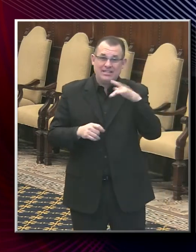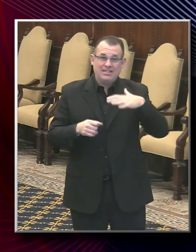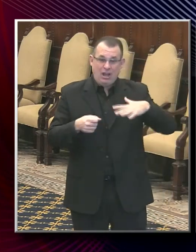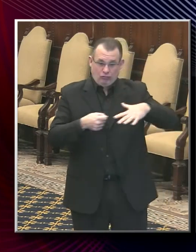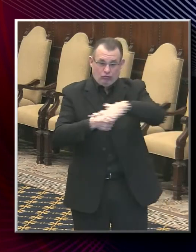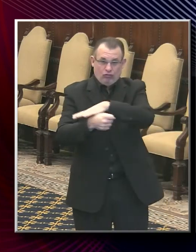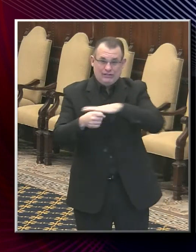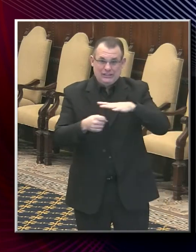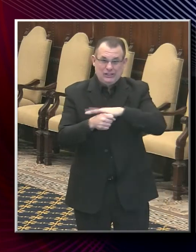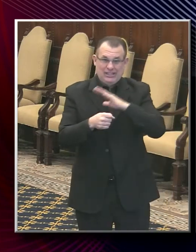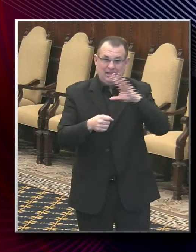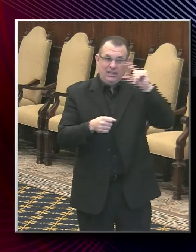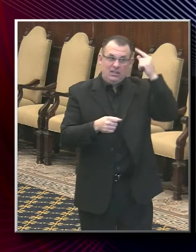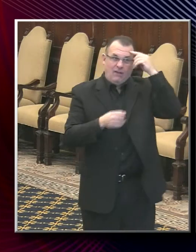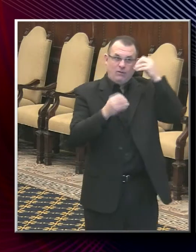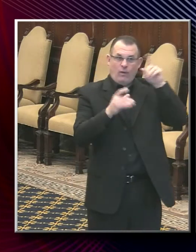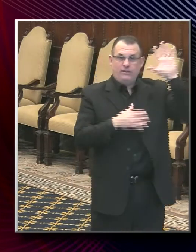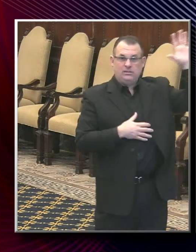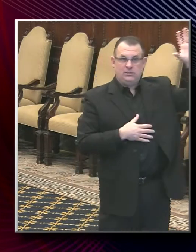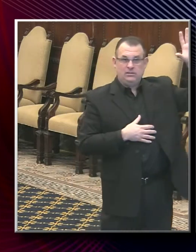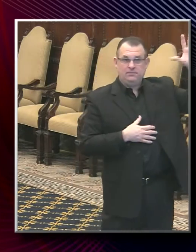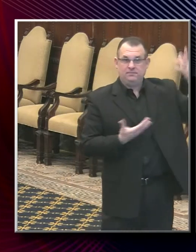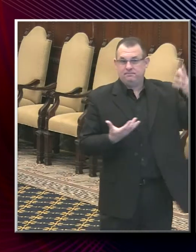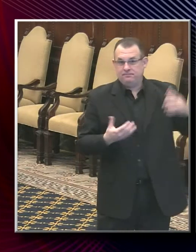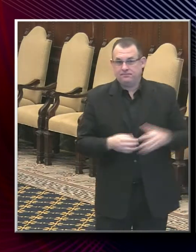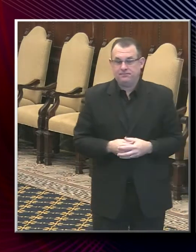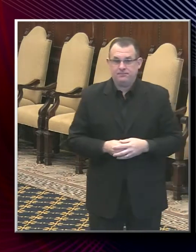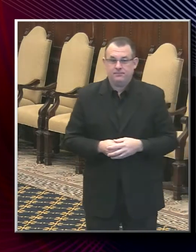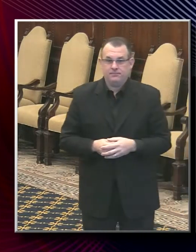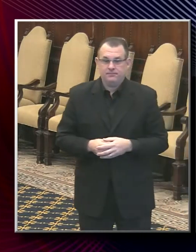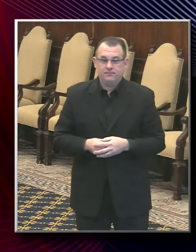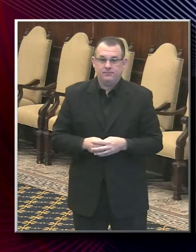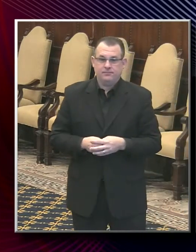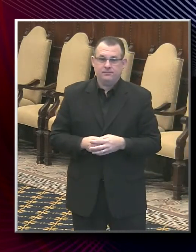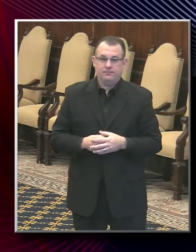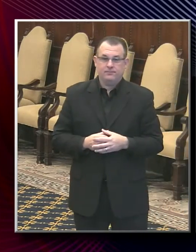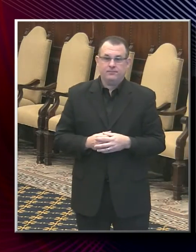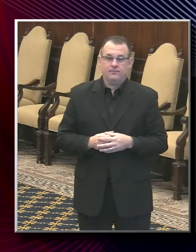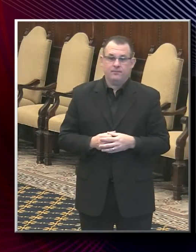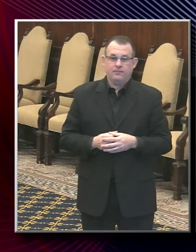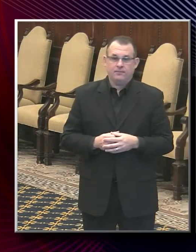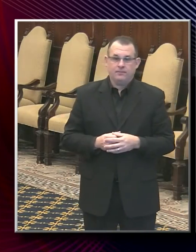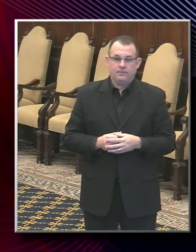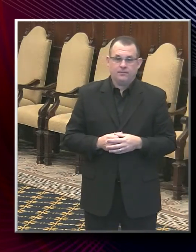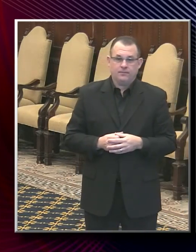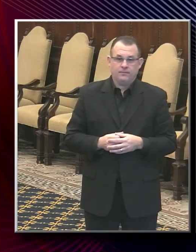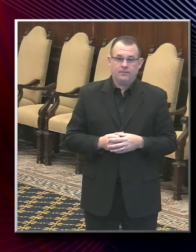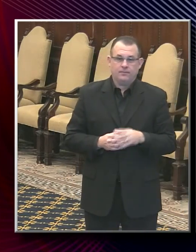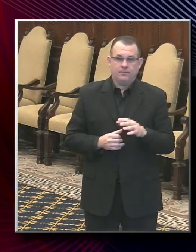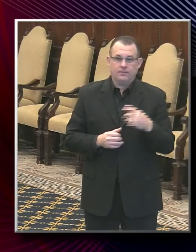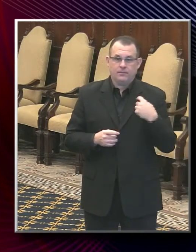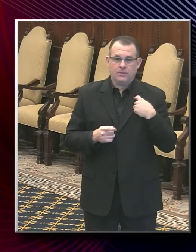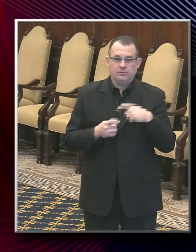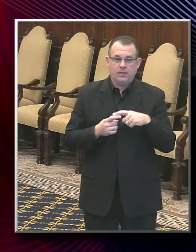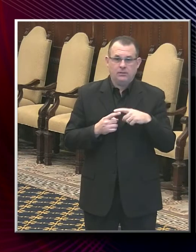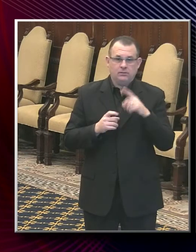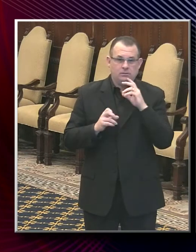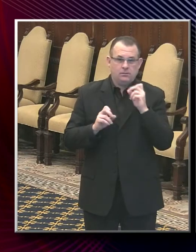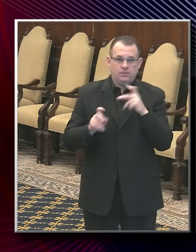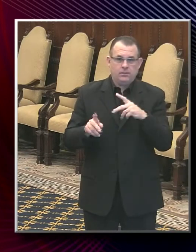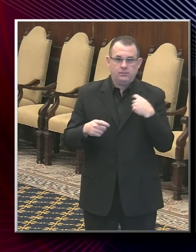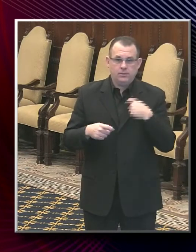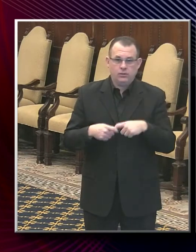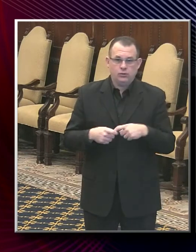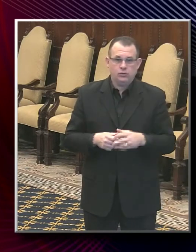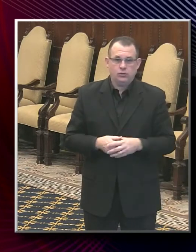and the governor's office. Vamos a trabajar conjuntamente con nuestros socios a nivel estatal y a nivel regional para observar las